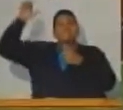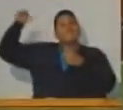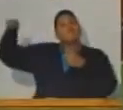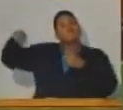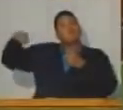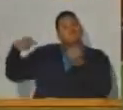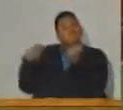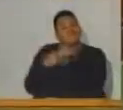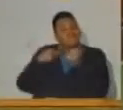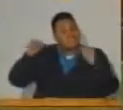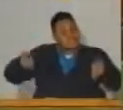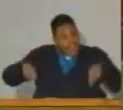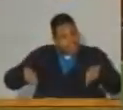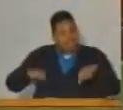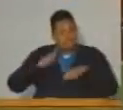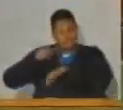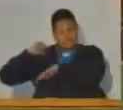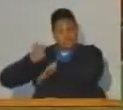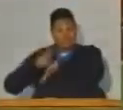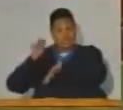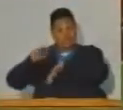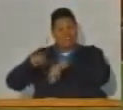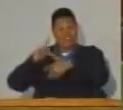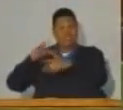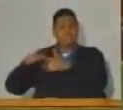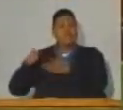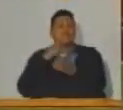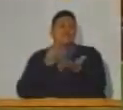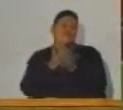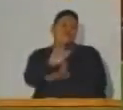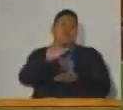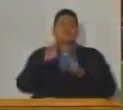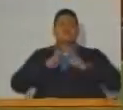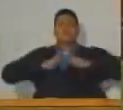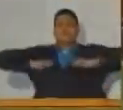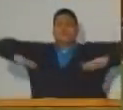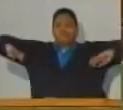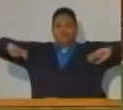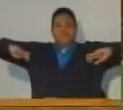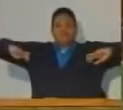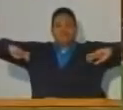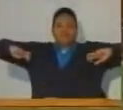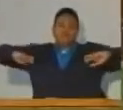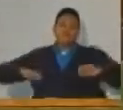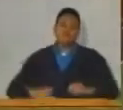as a body corporate, and the establishment of the Disabilities Rights Tribunal.